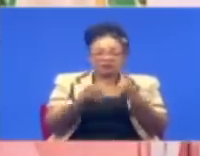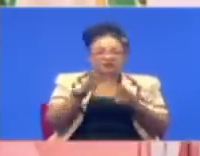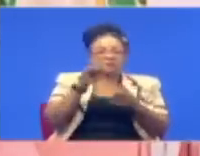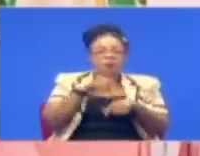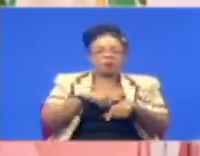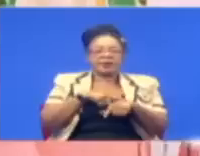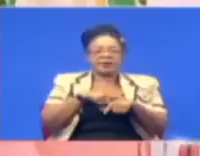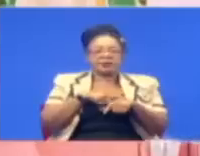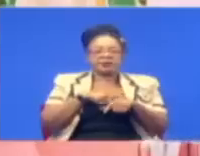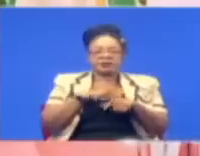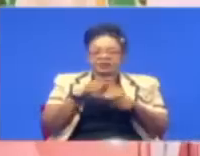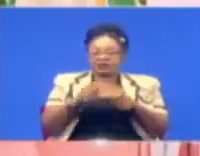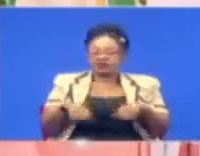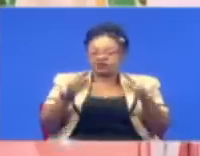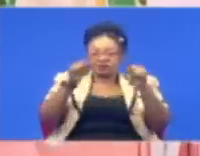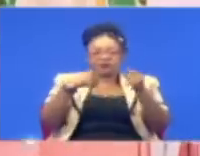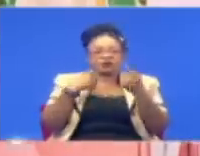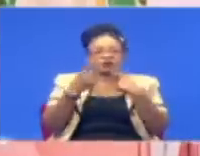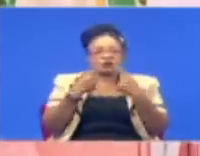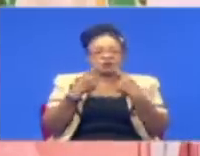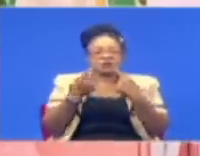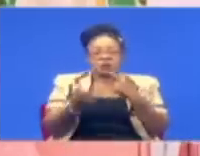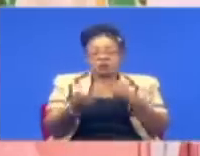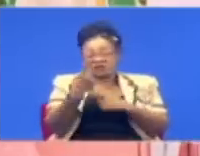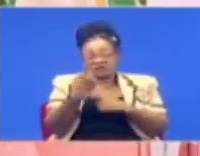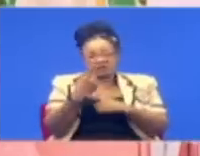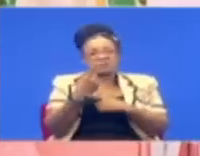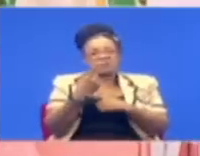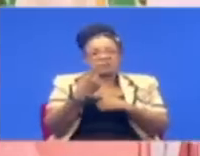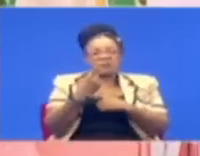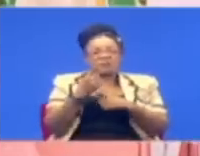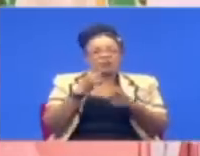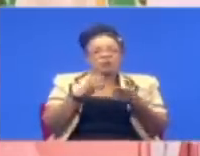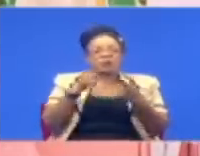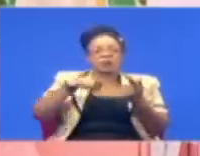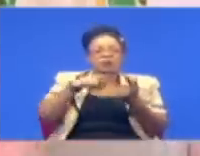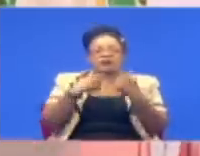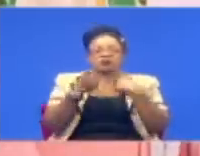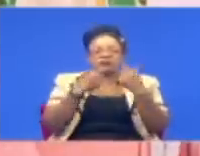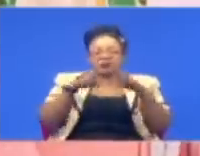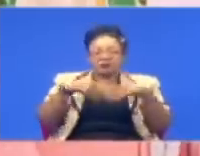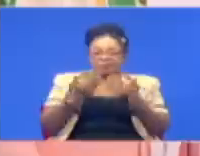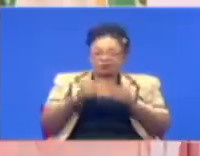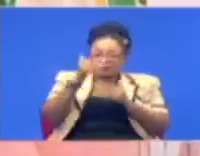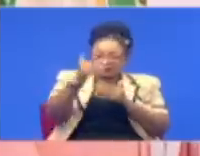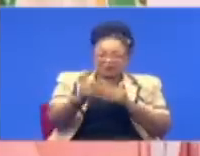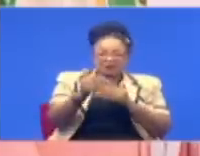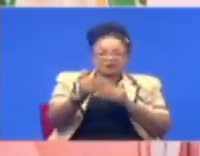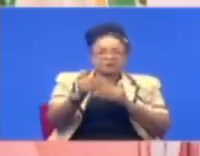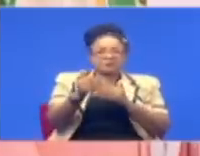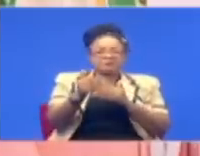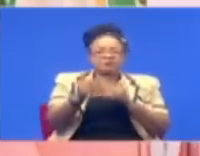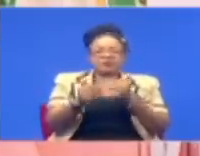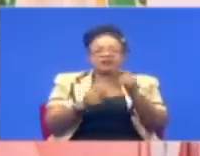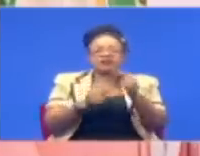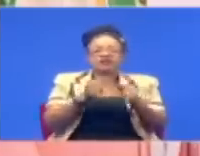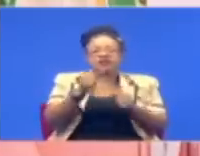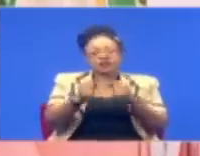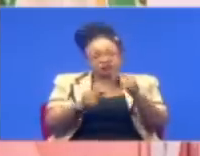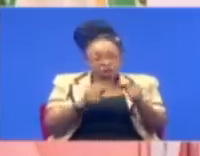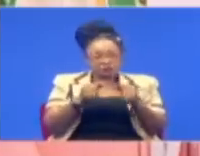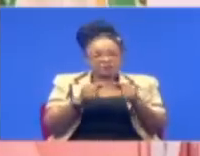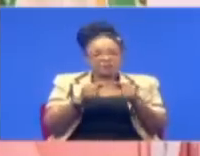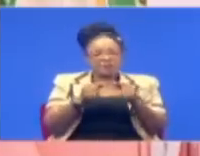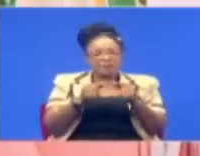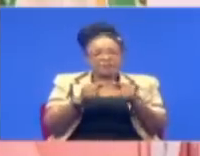chair talked to you about, what the chair raised and what we were talking about, the next generation. In my view, the